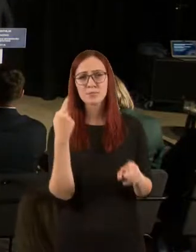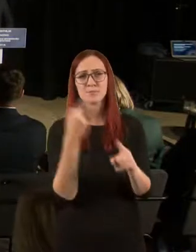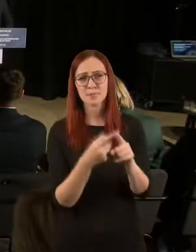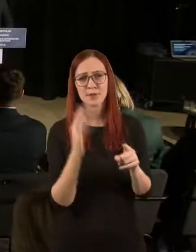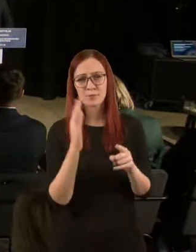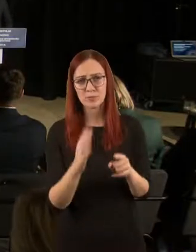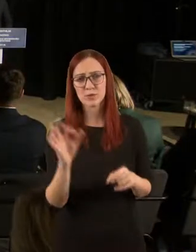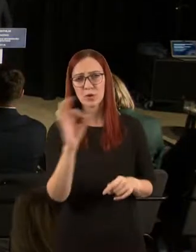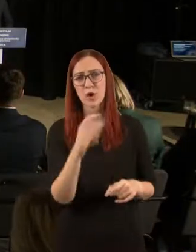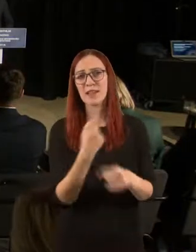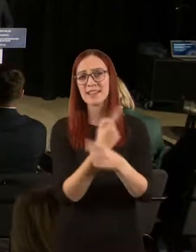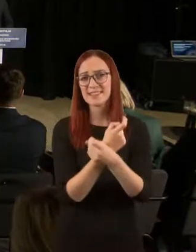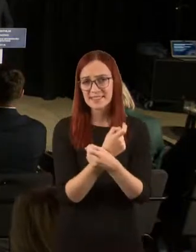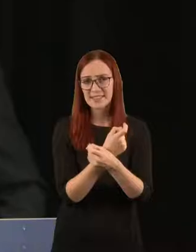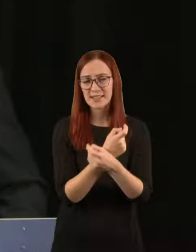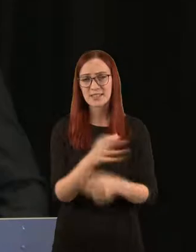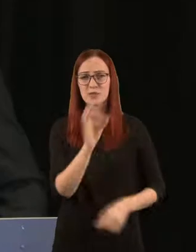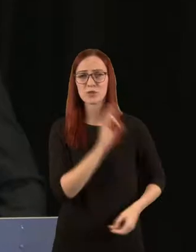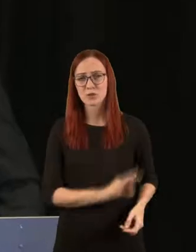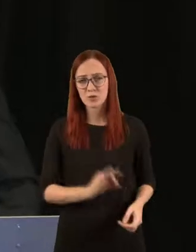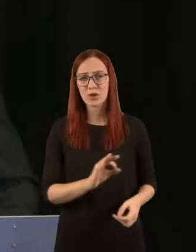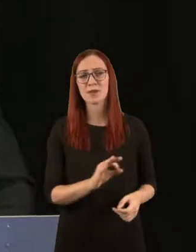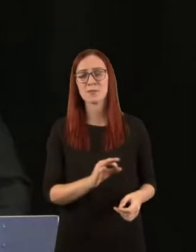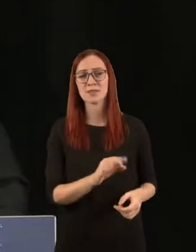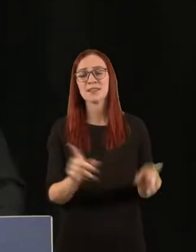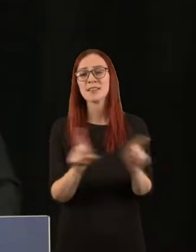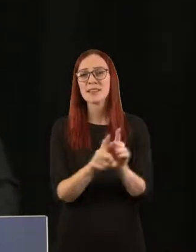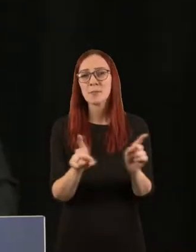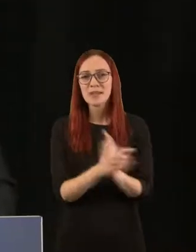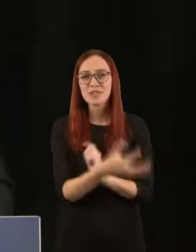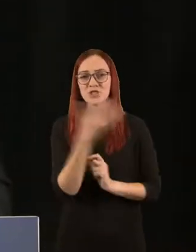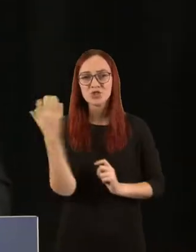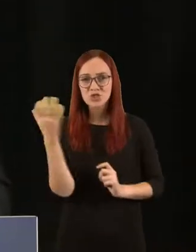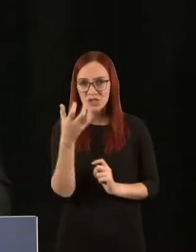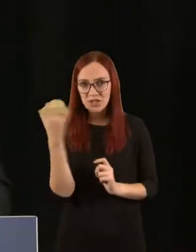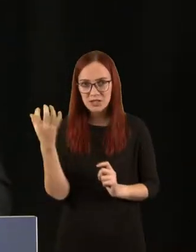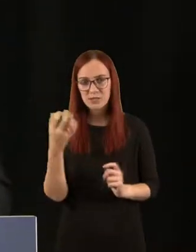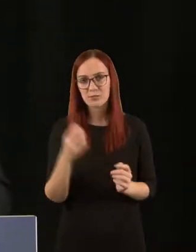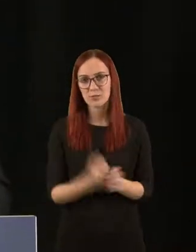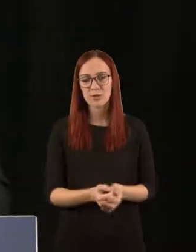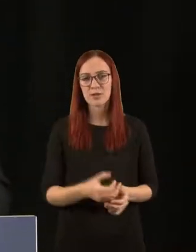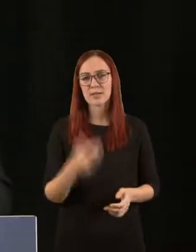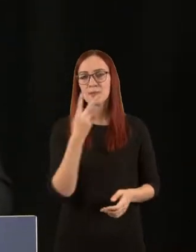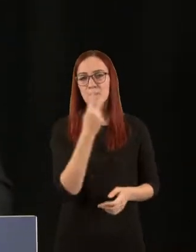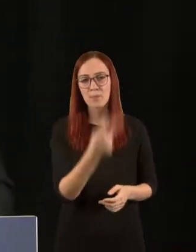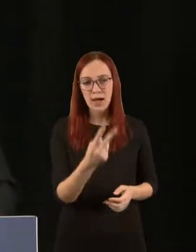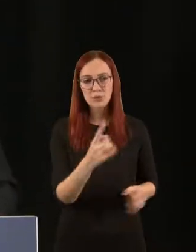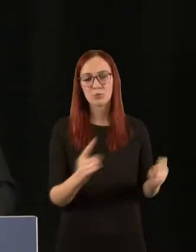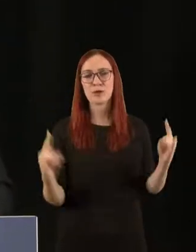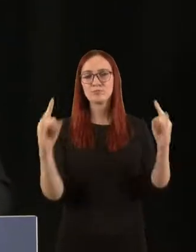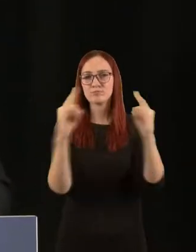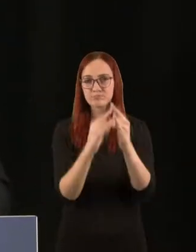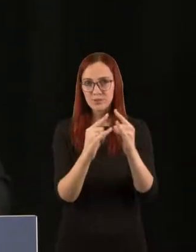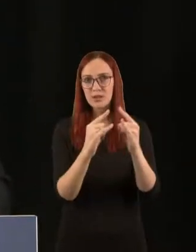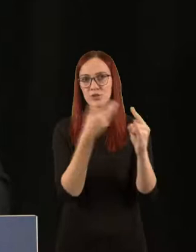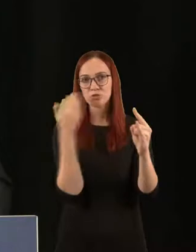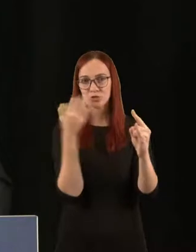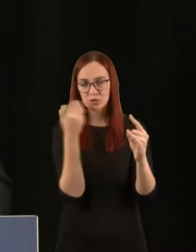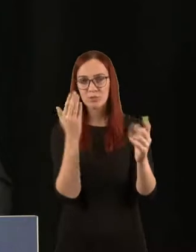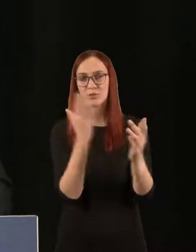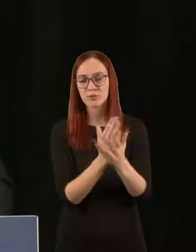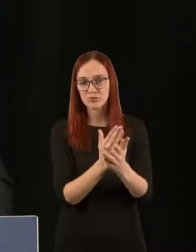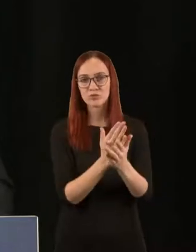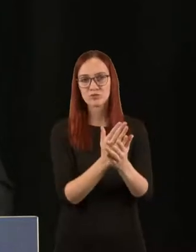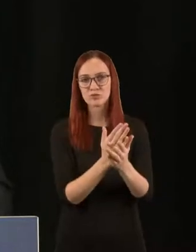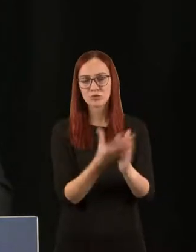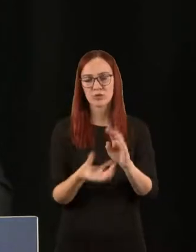subsidizes people who use polluting cars. I would like to add that diesel fuel is used